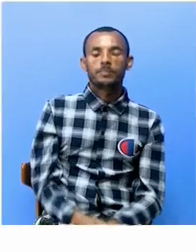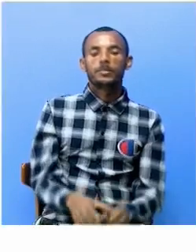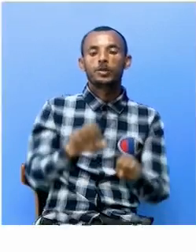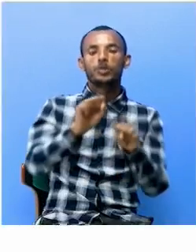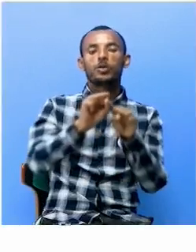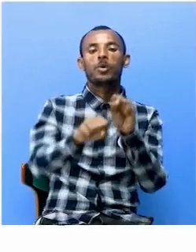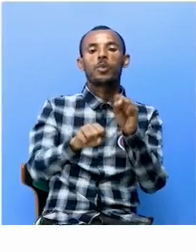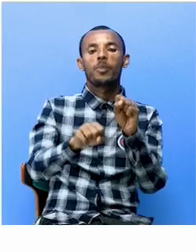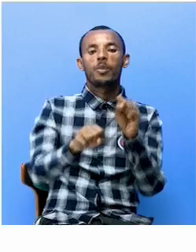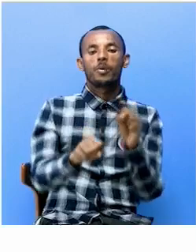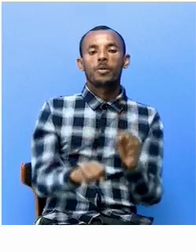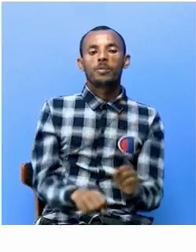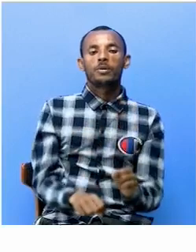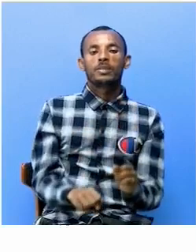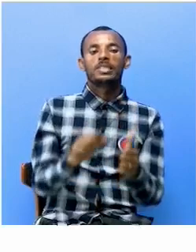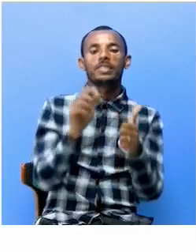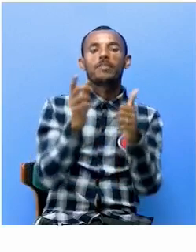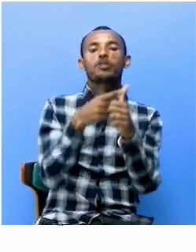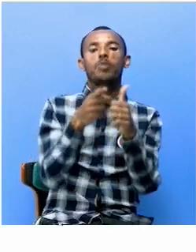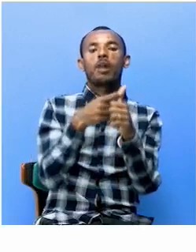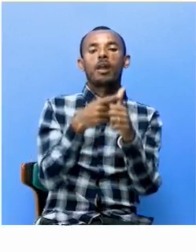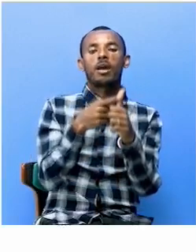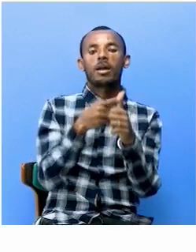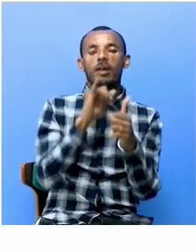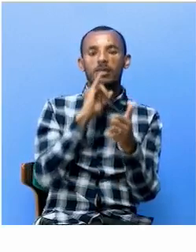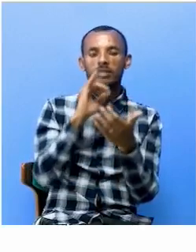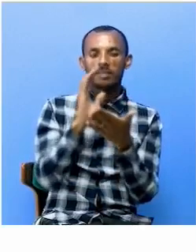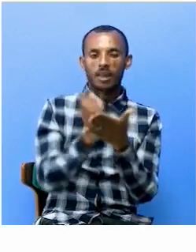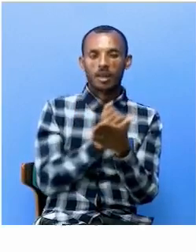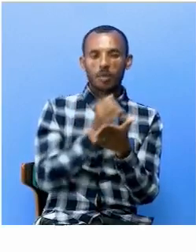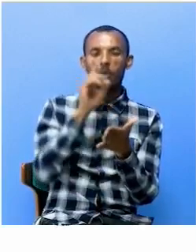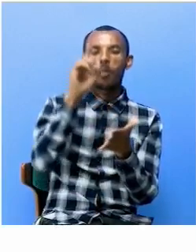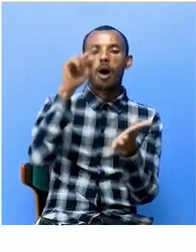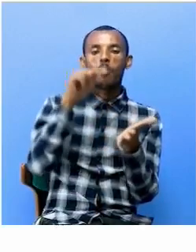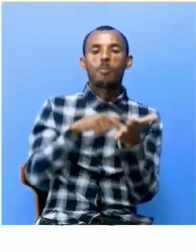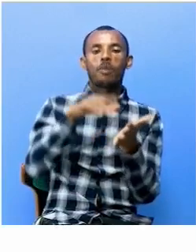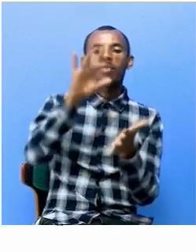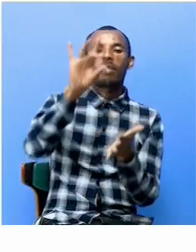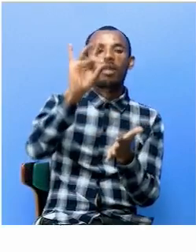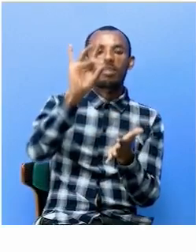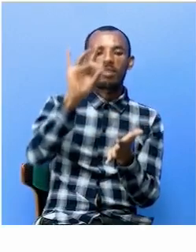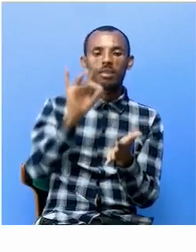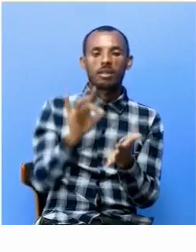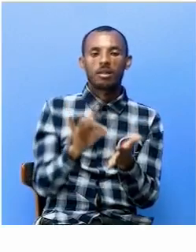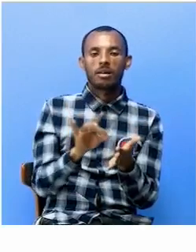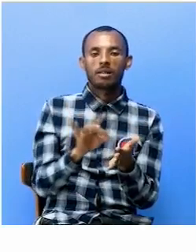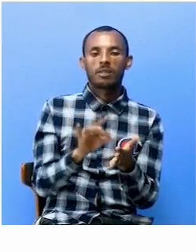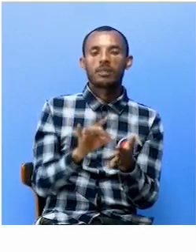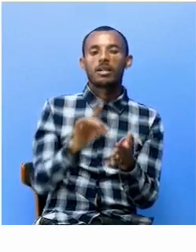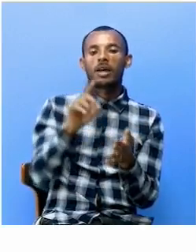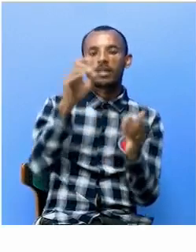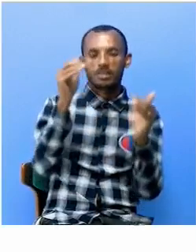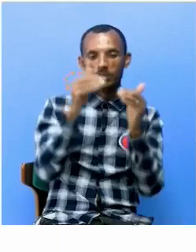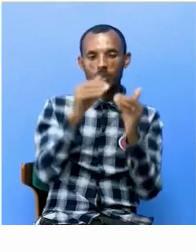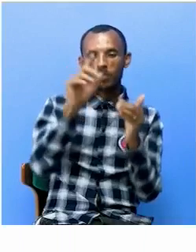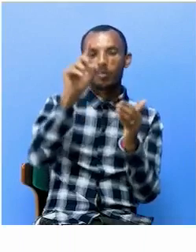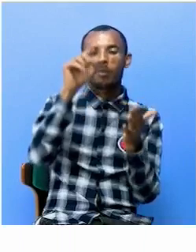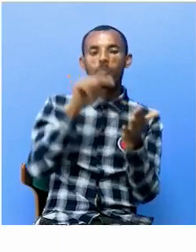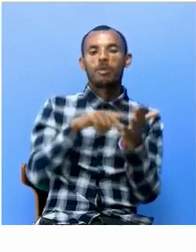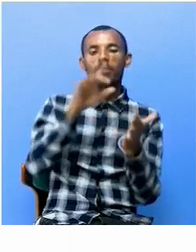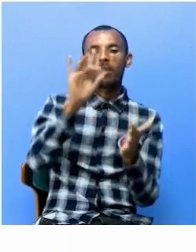So the first one is take 1.8, take x is equals to